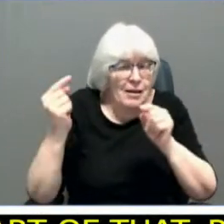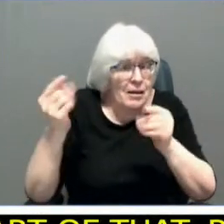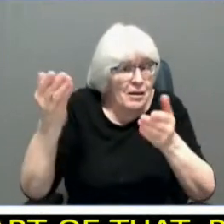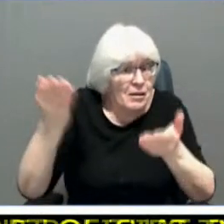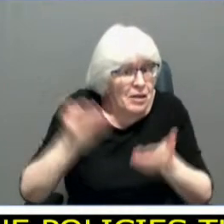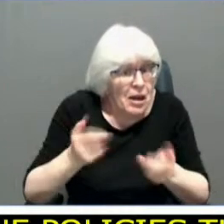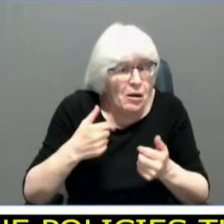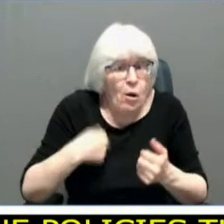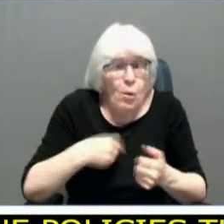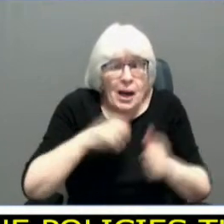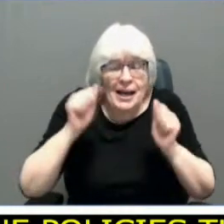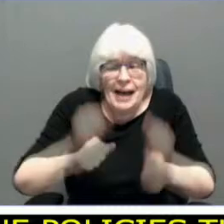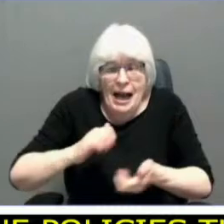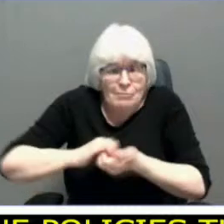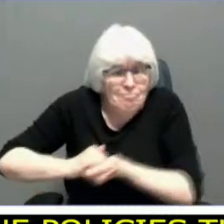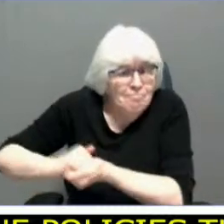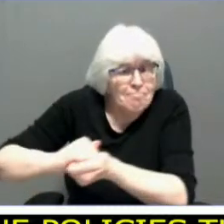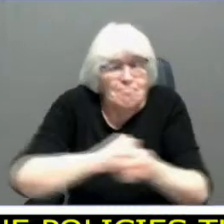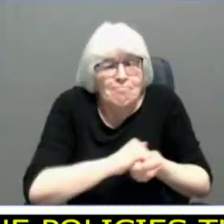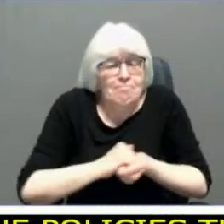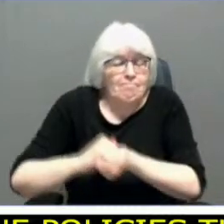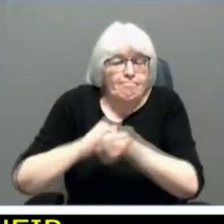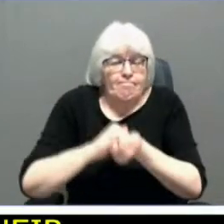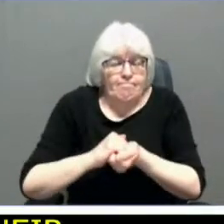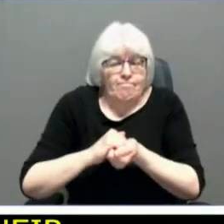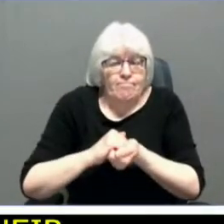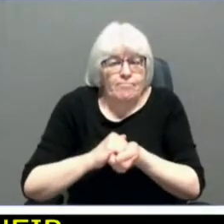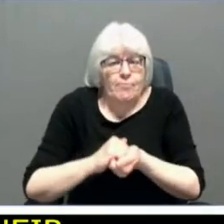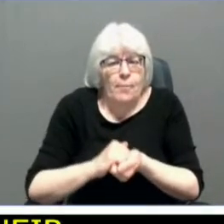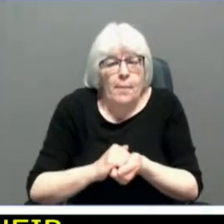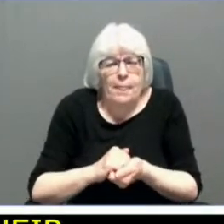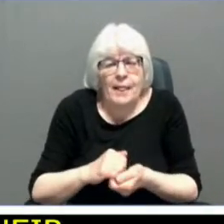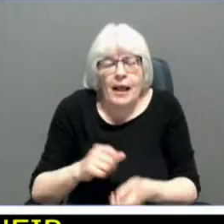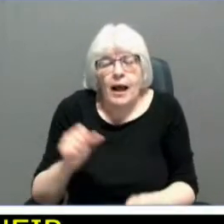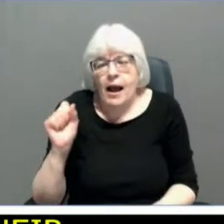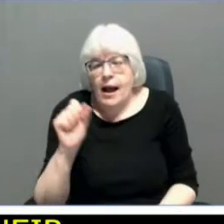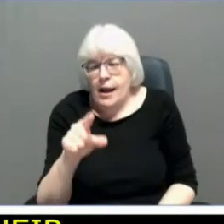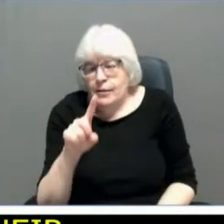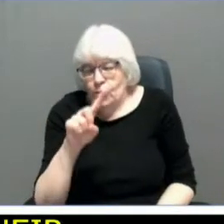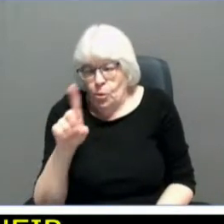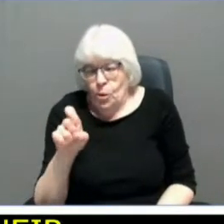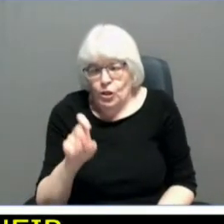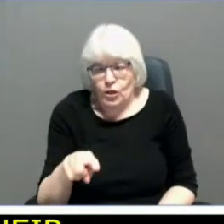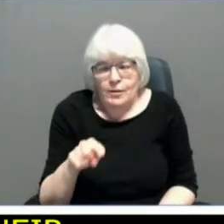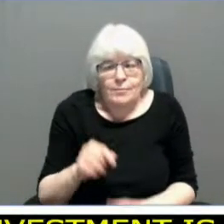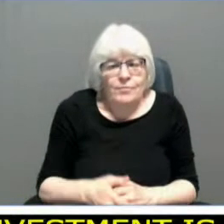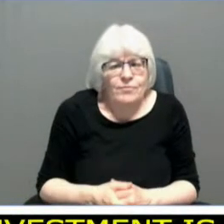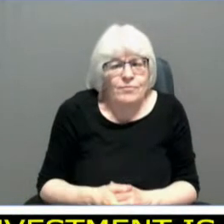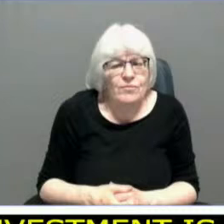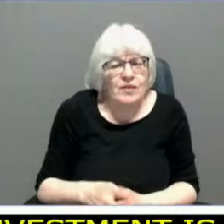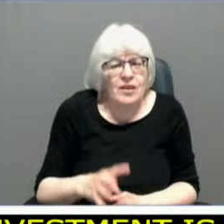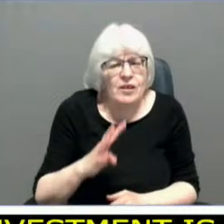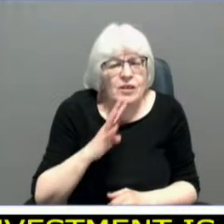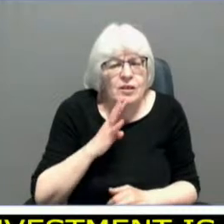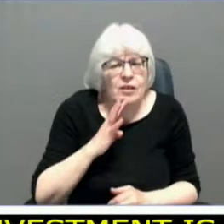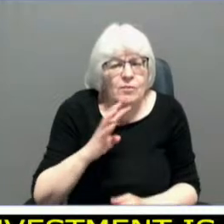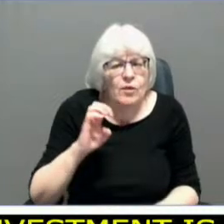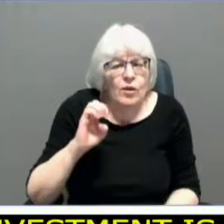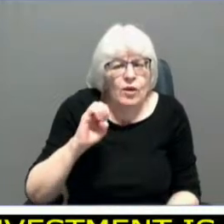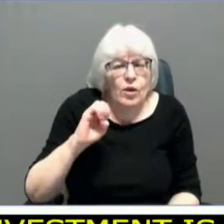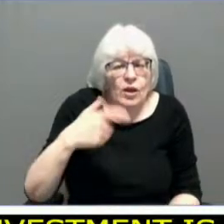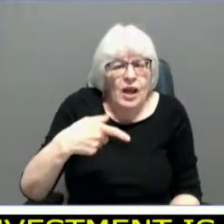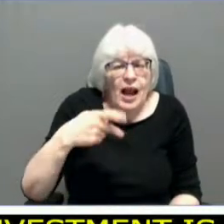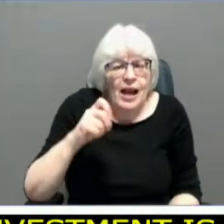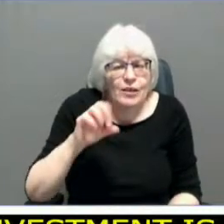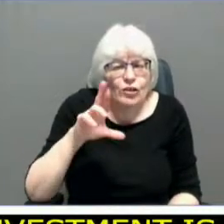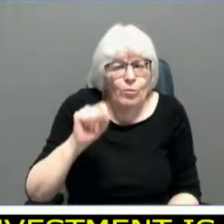world. Can you be a bit more specific on that? Are you talking about LNG export out of St. John and the Repsol terminal, and like with regards to federal